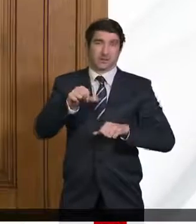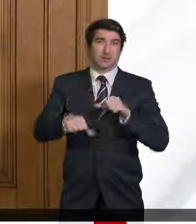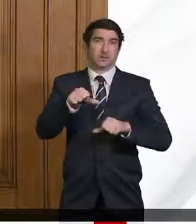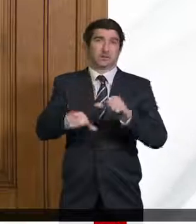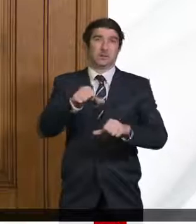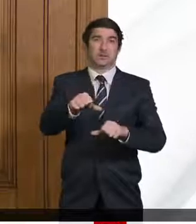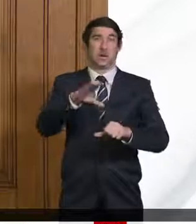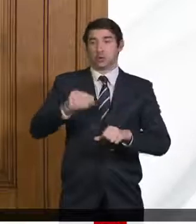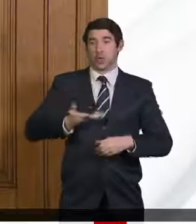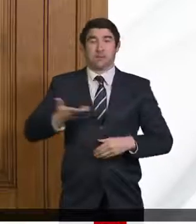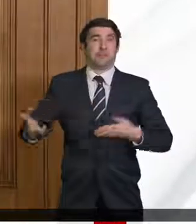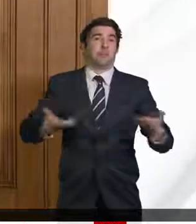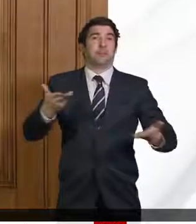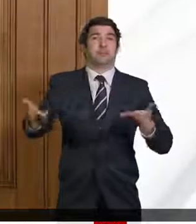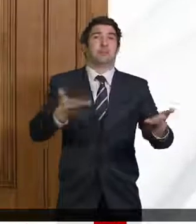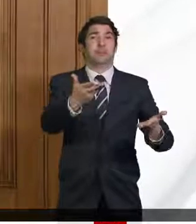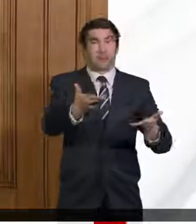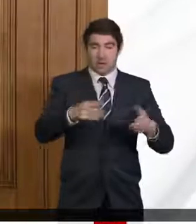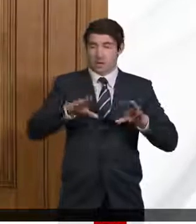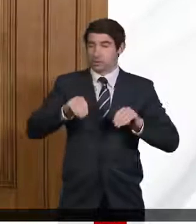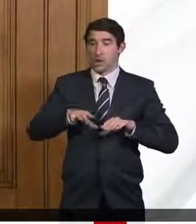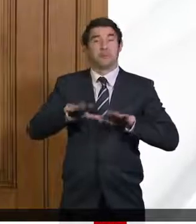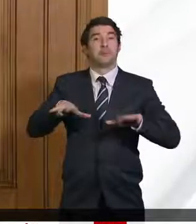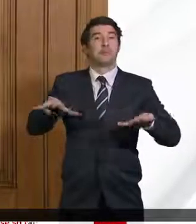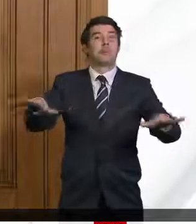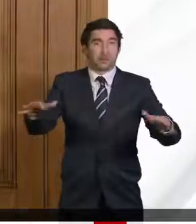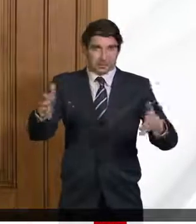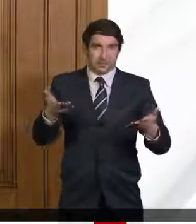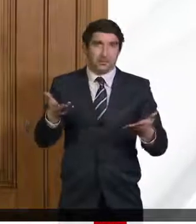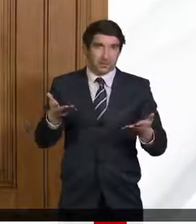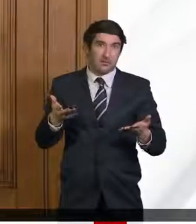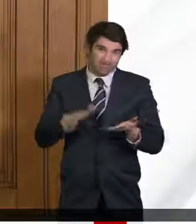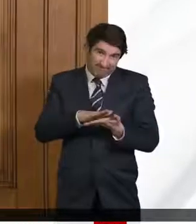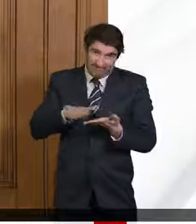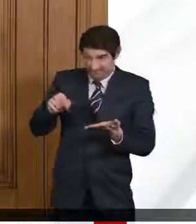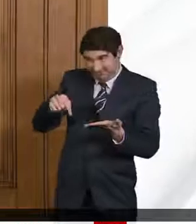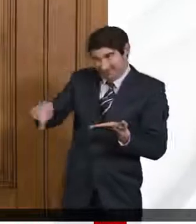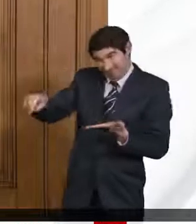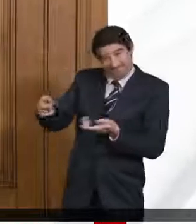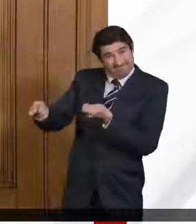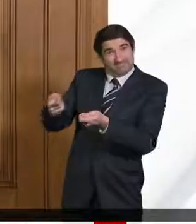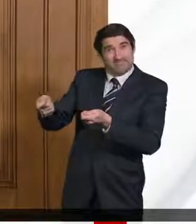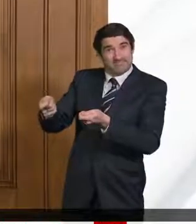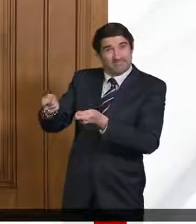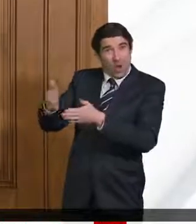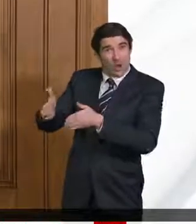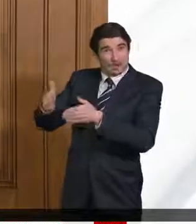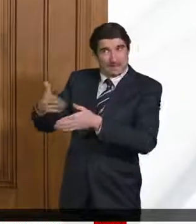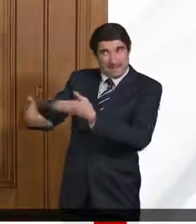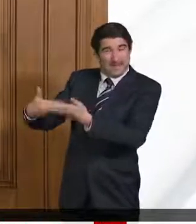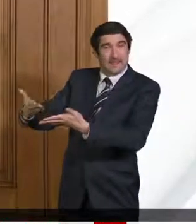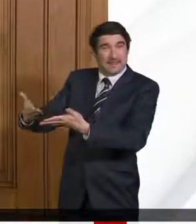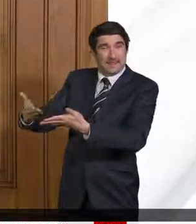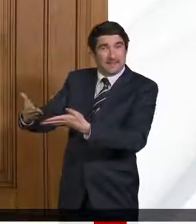another. And by doing that, the spread of the virus reduces and the number of infections reduces.